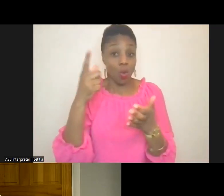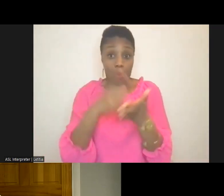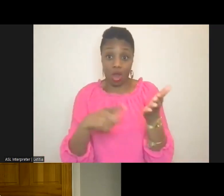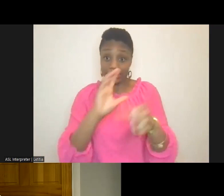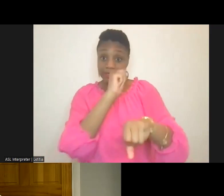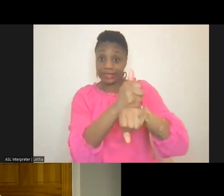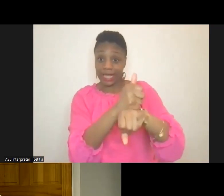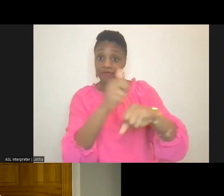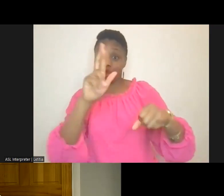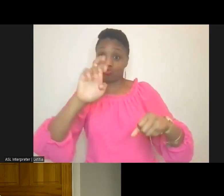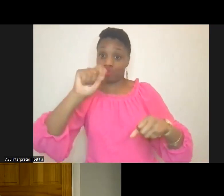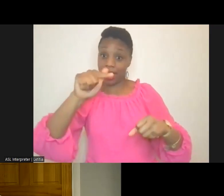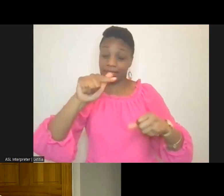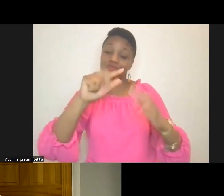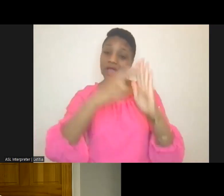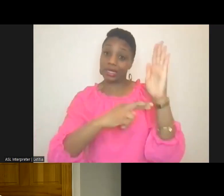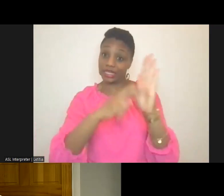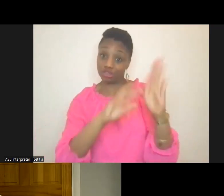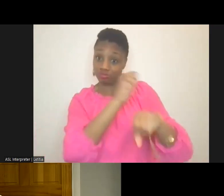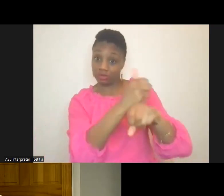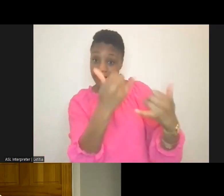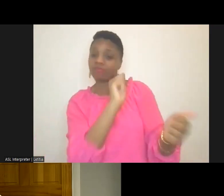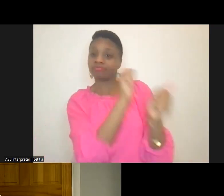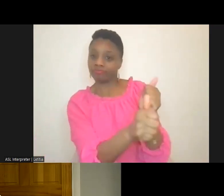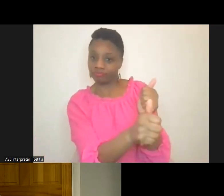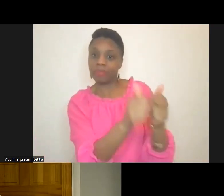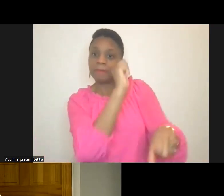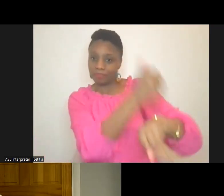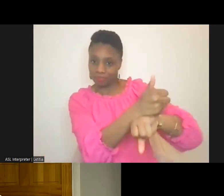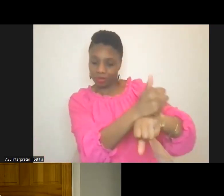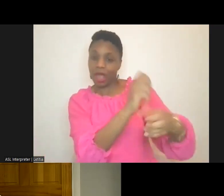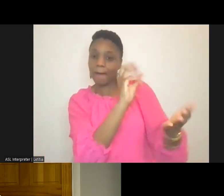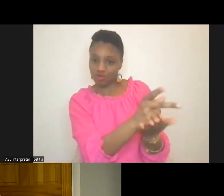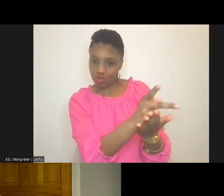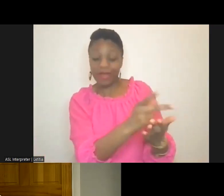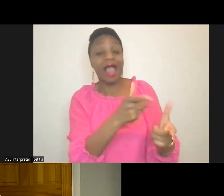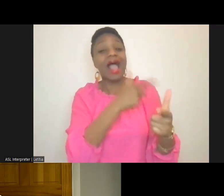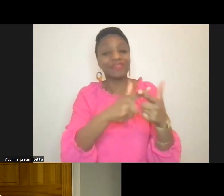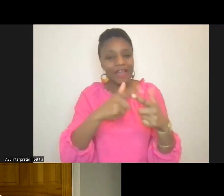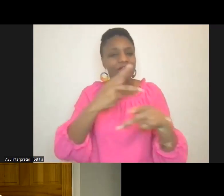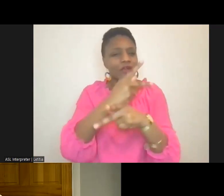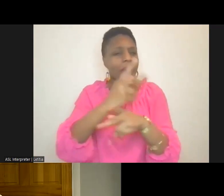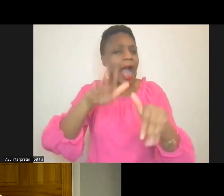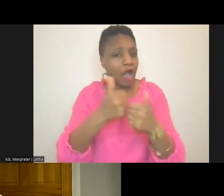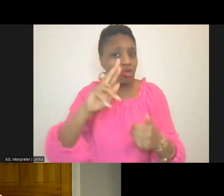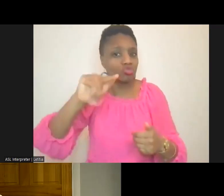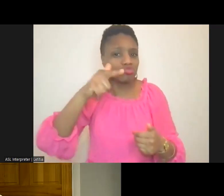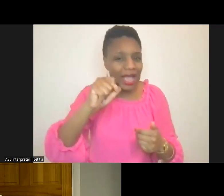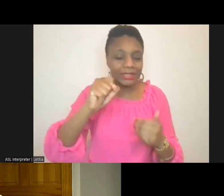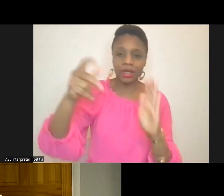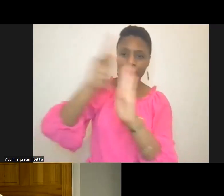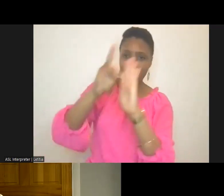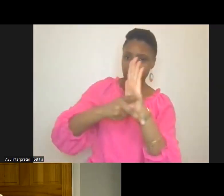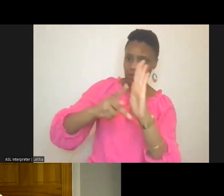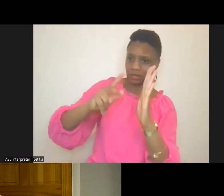now, and look at how the state is actually mapping those out on paper, and then take your time and build protections